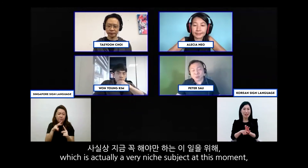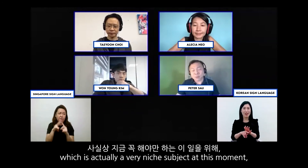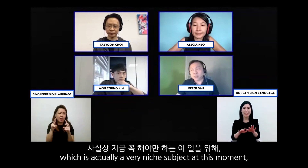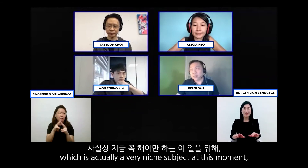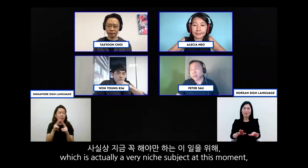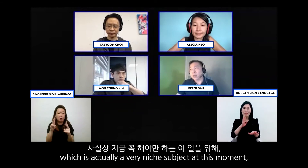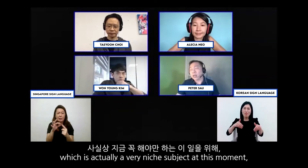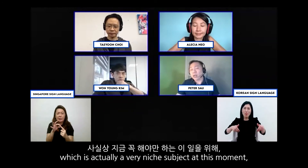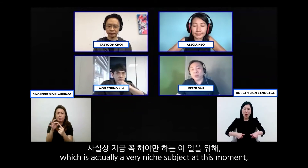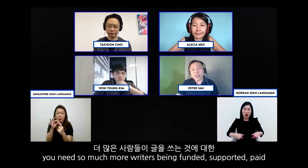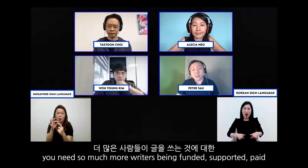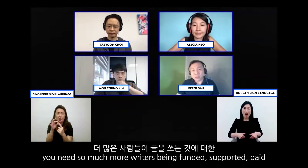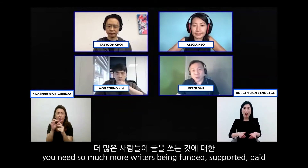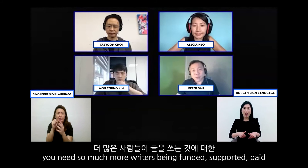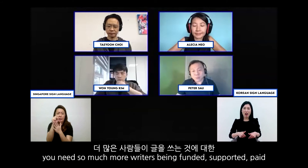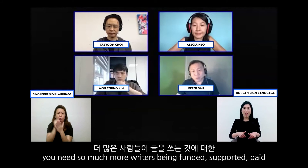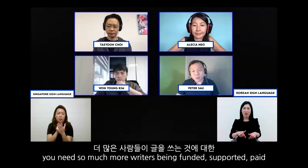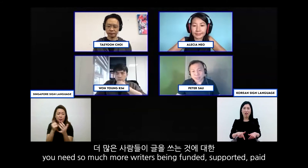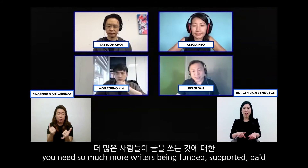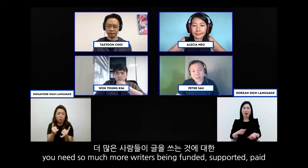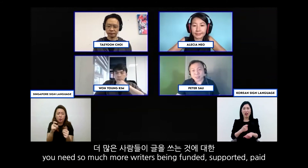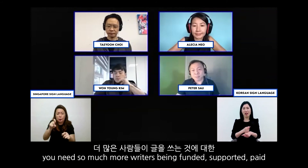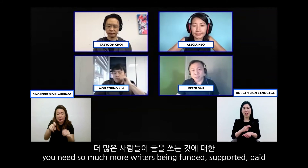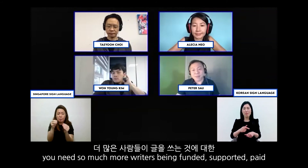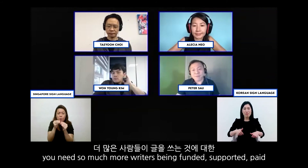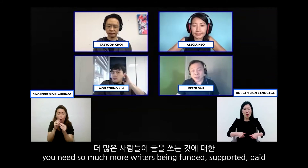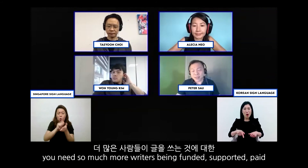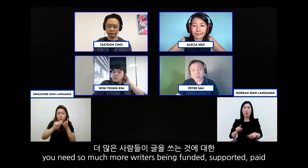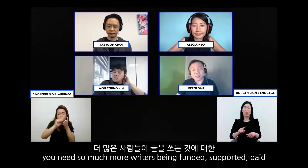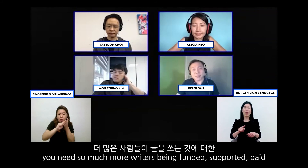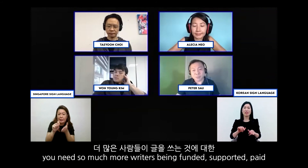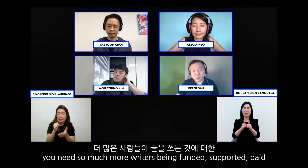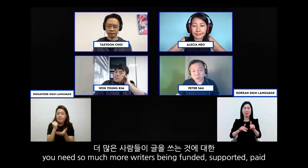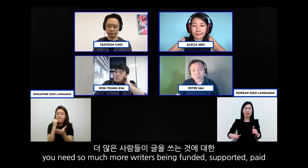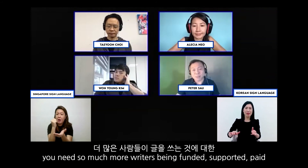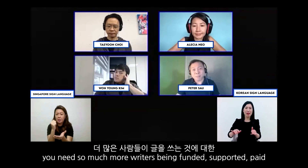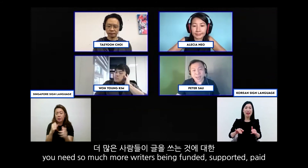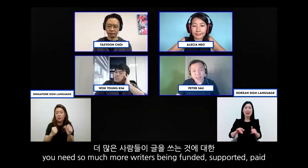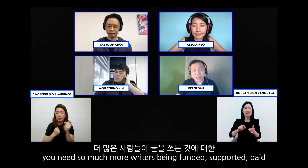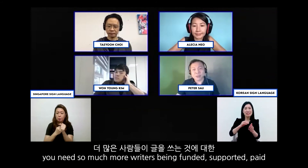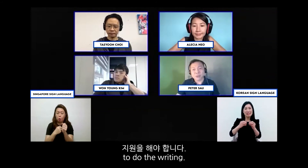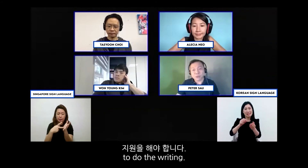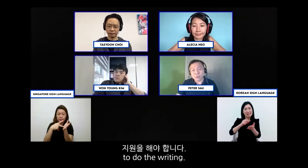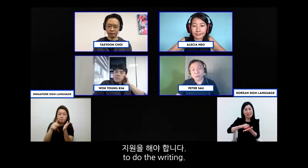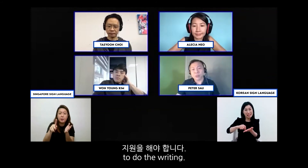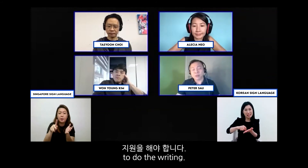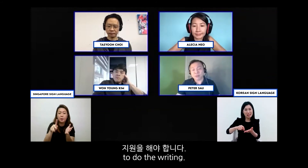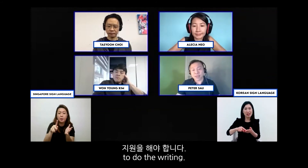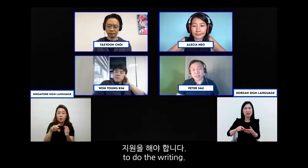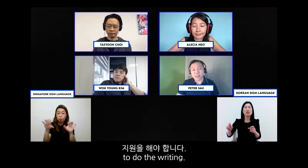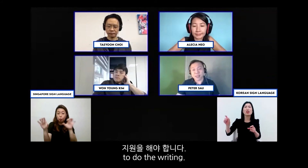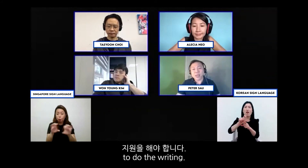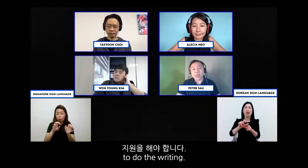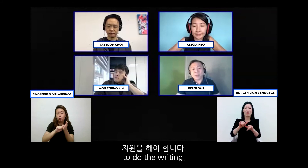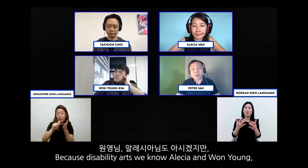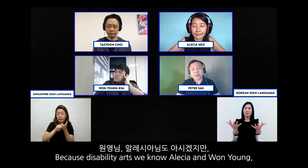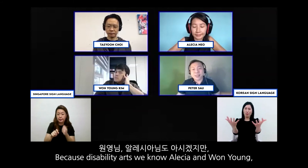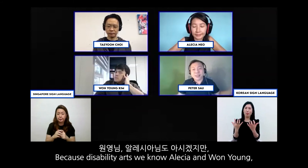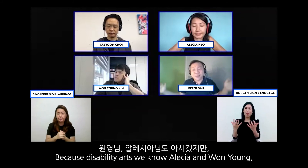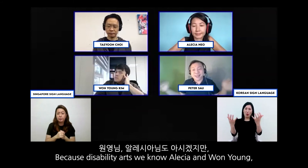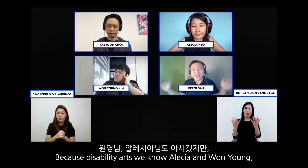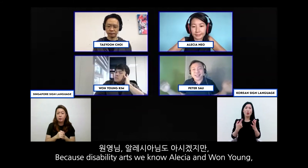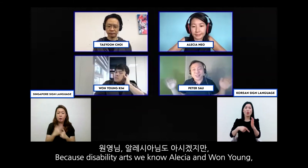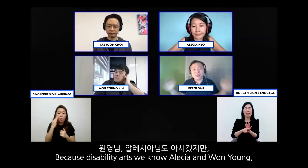subject at this moment, you need so much more writers being funded, supported, paid to do the writing.